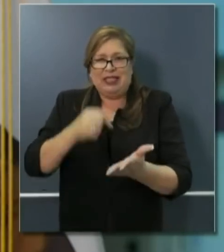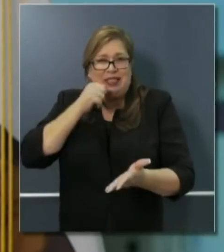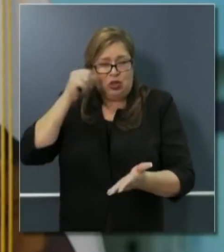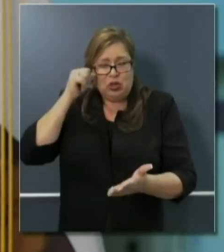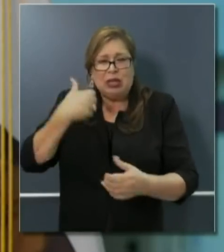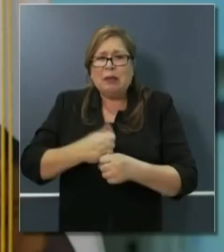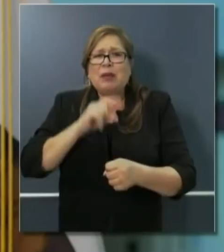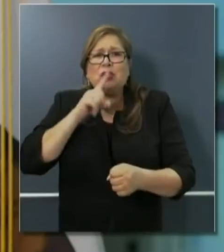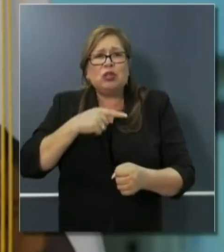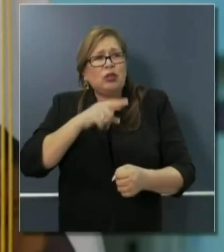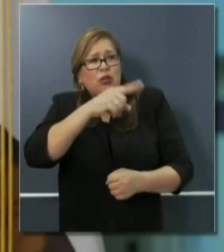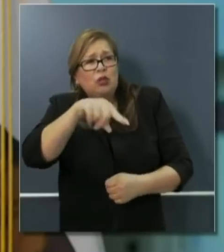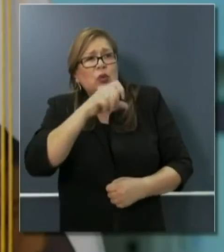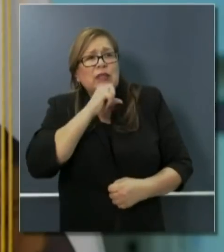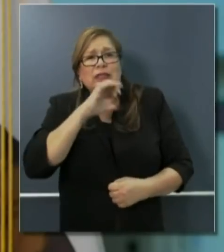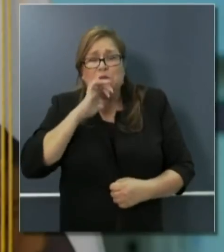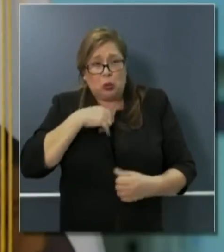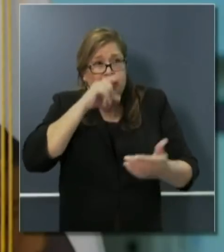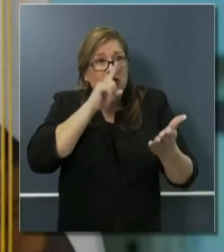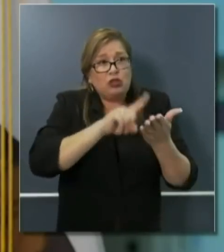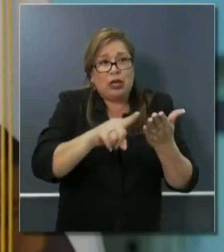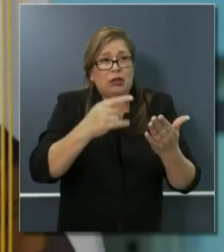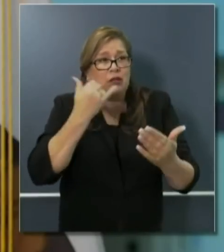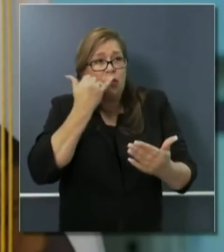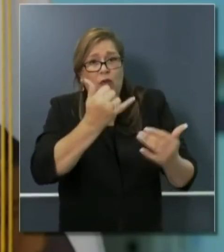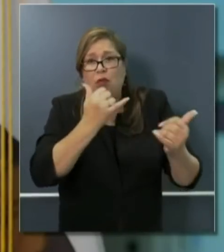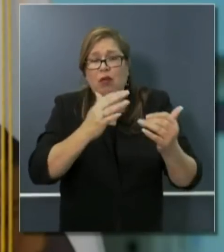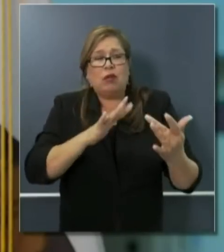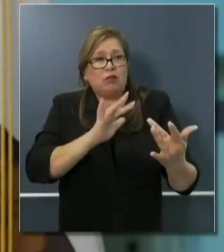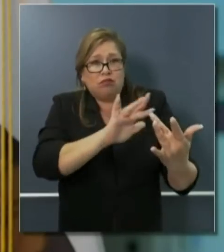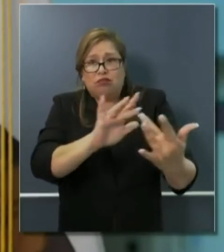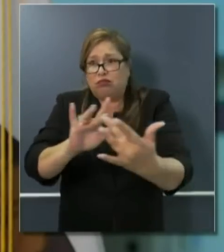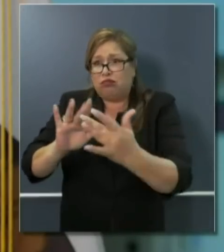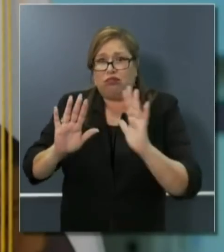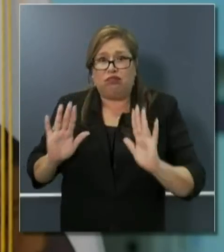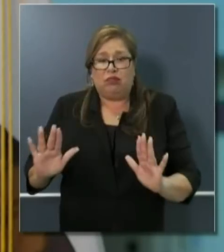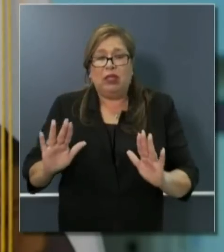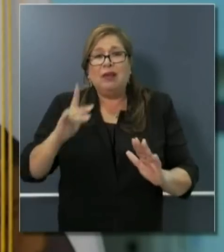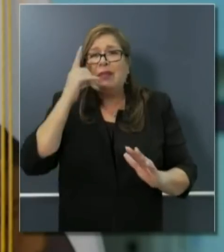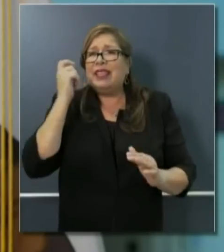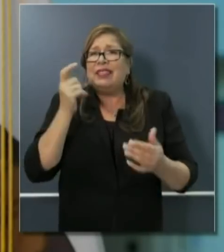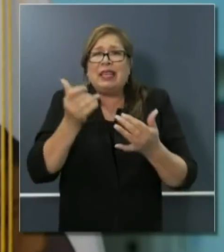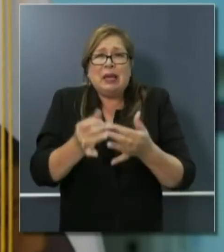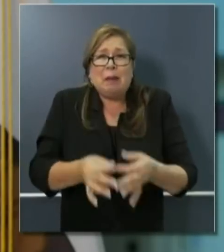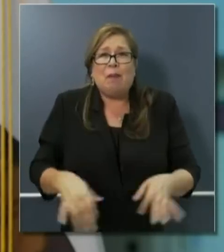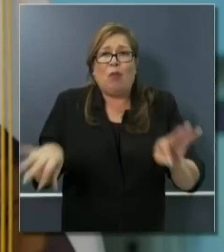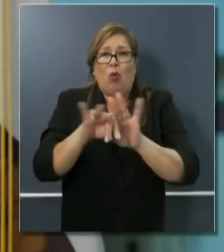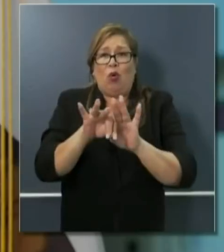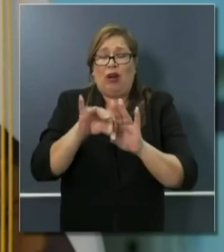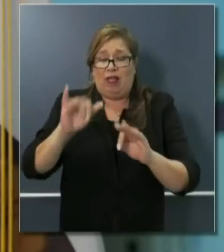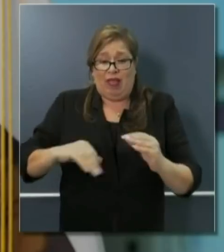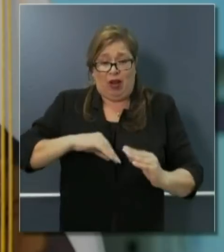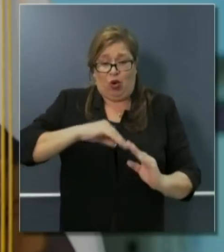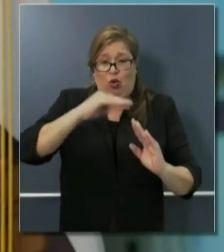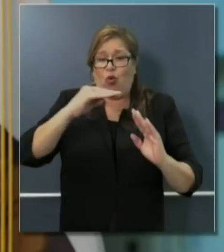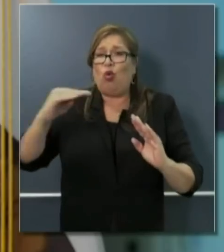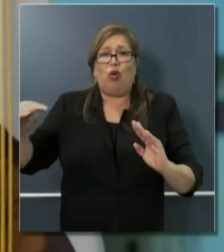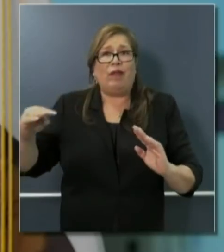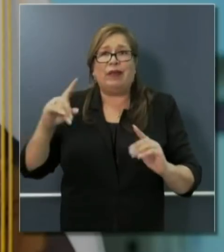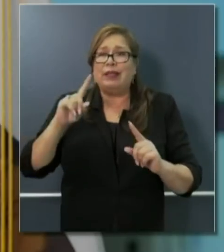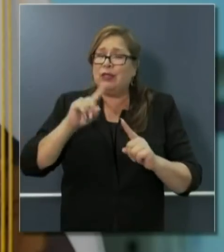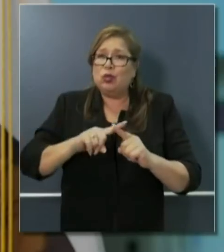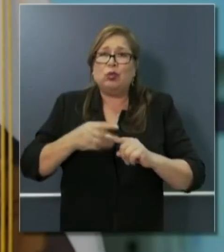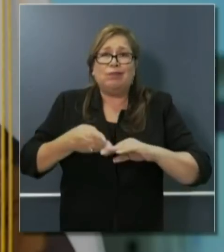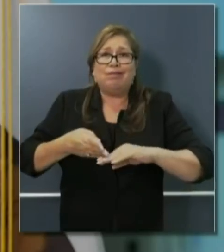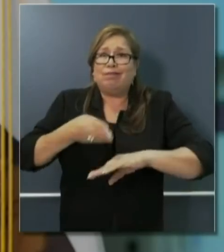checking in on our seniors, but no greater impact on changing that curve, buying us more time to prepare for